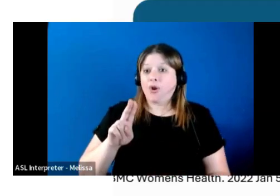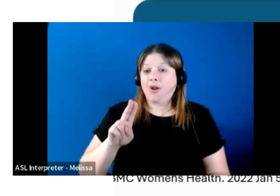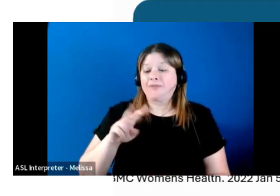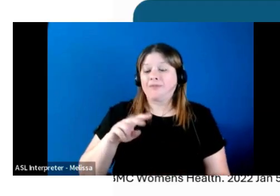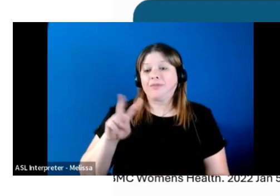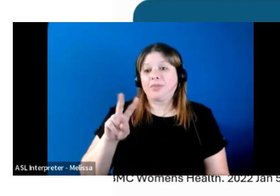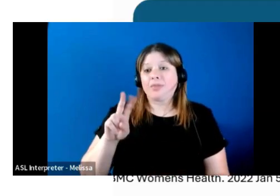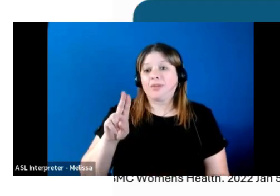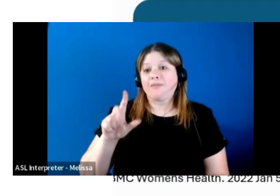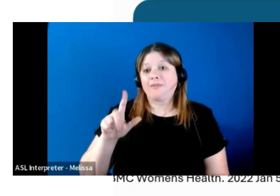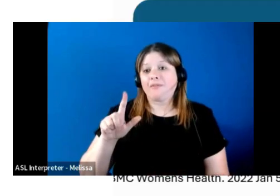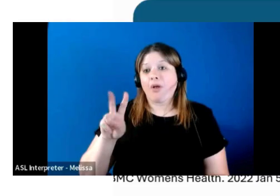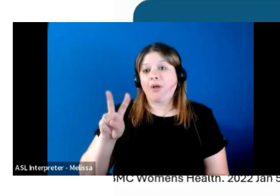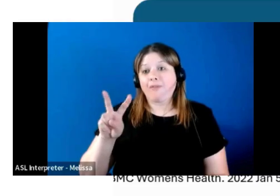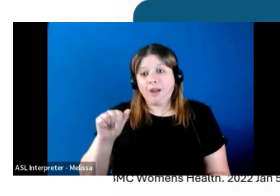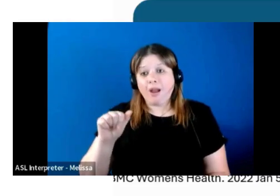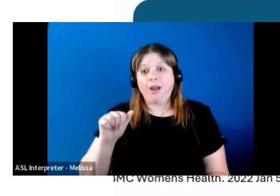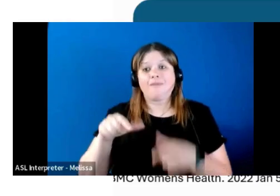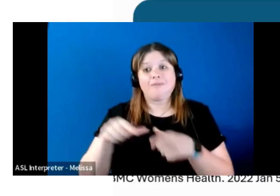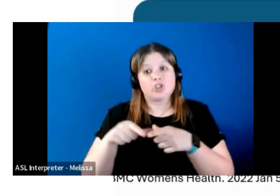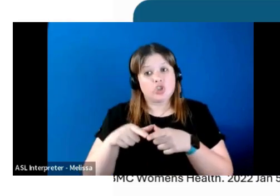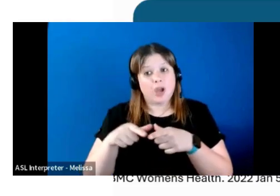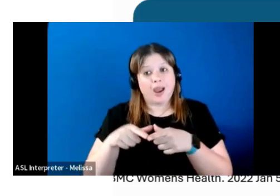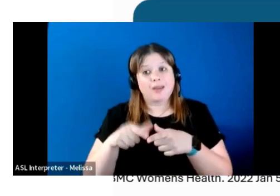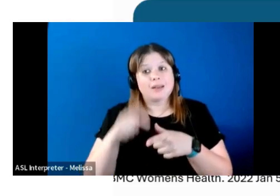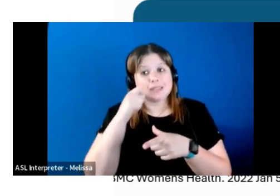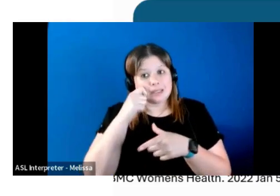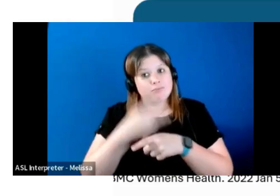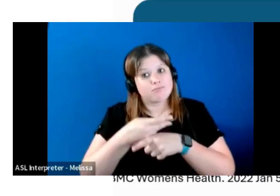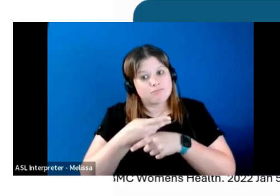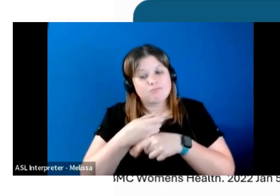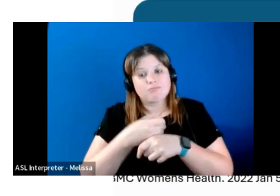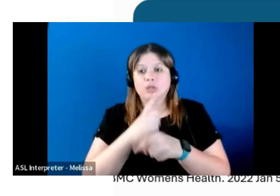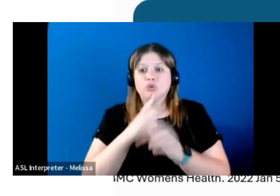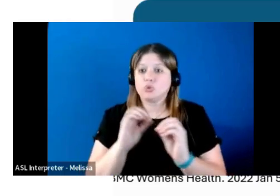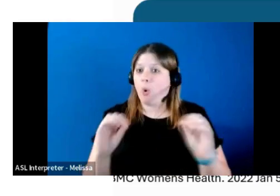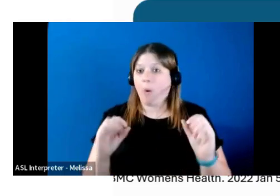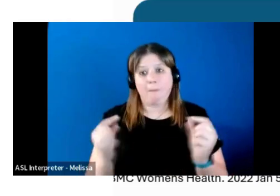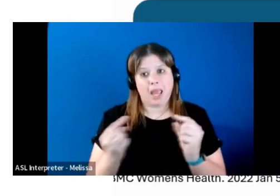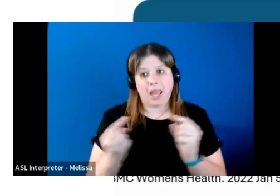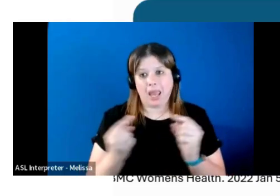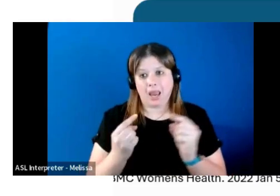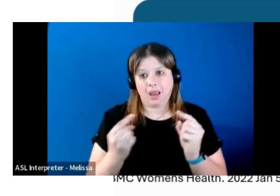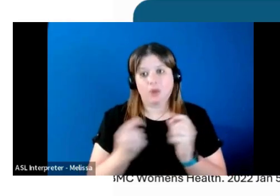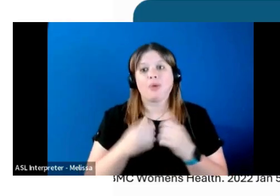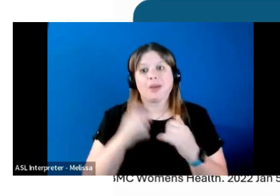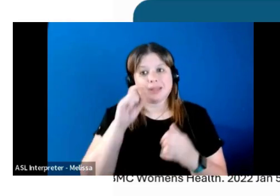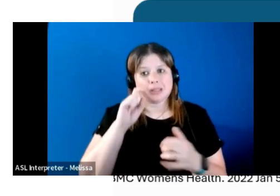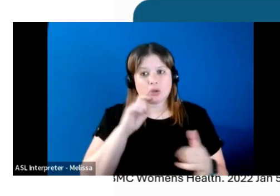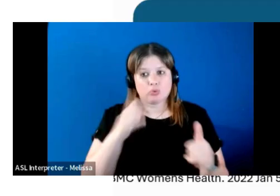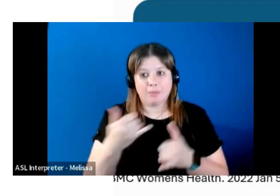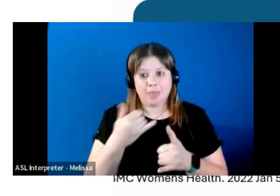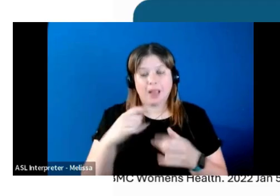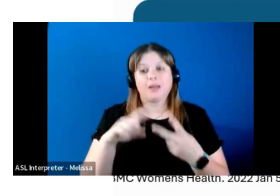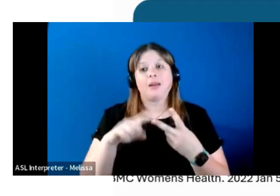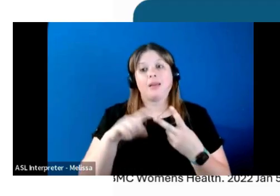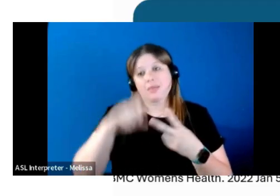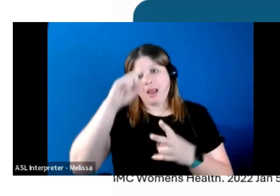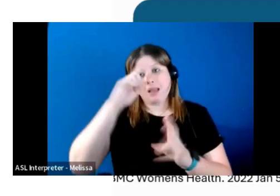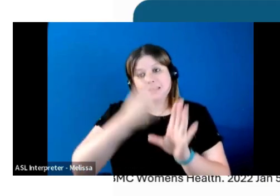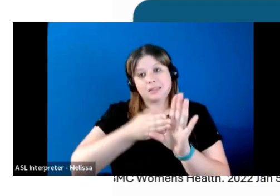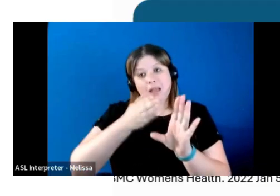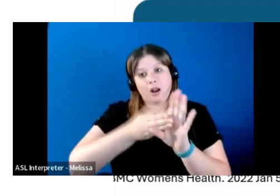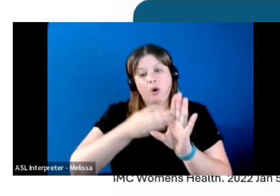make sure there is no pain with sexual play. Then education, psychoeducation